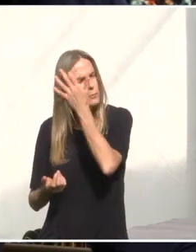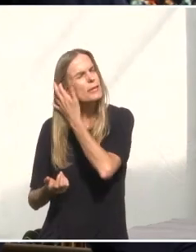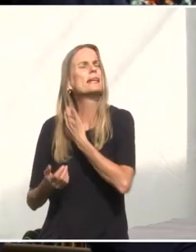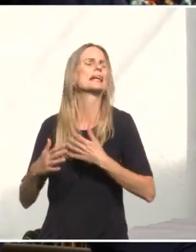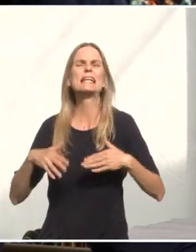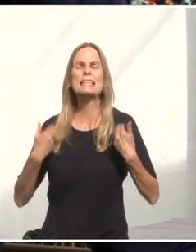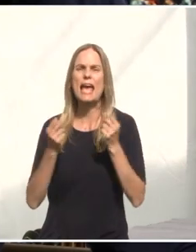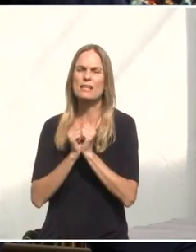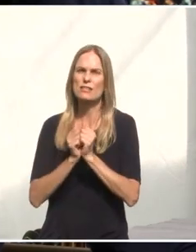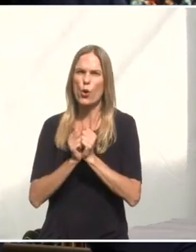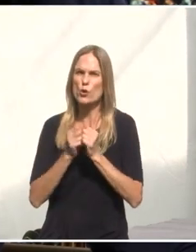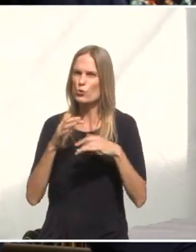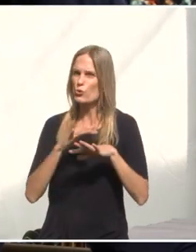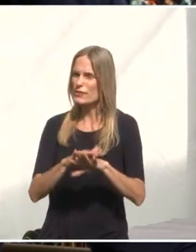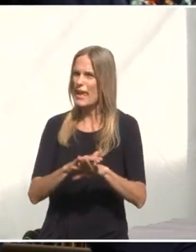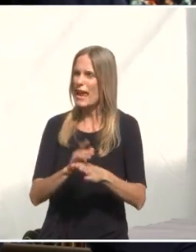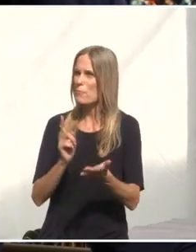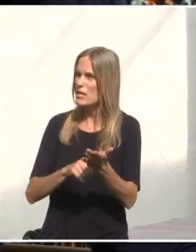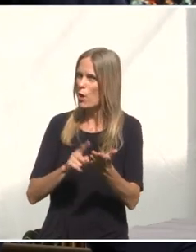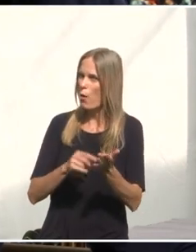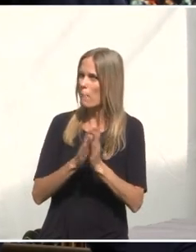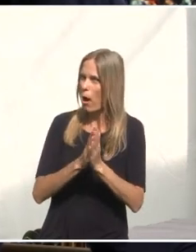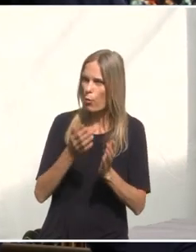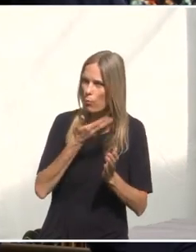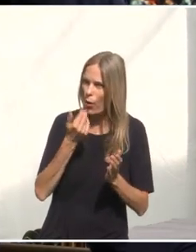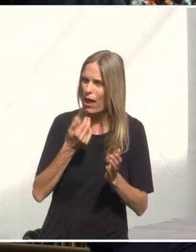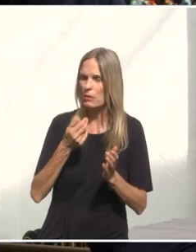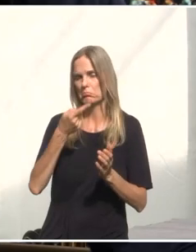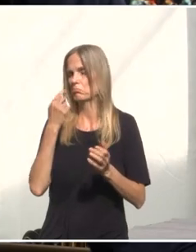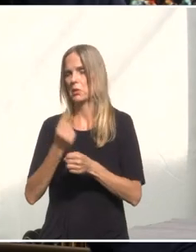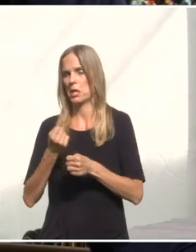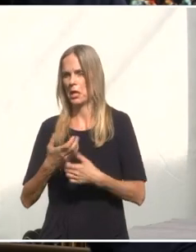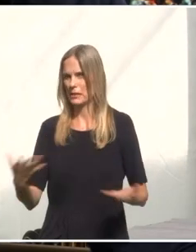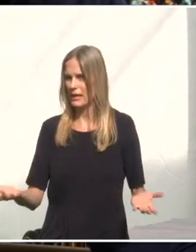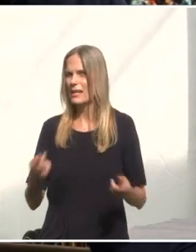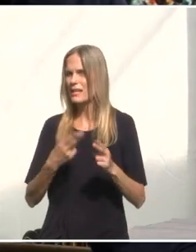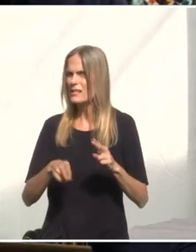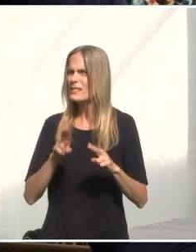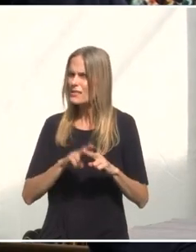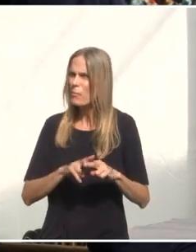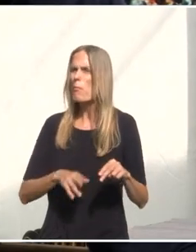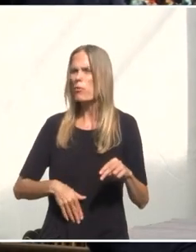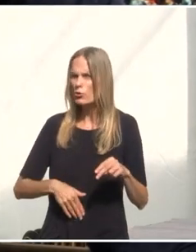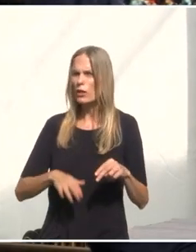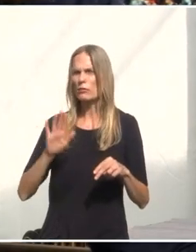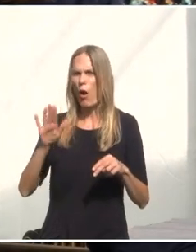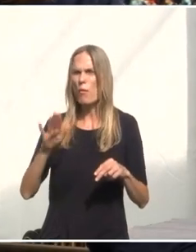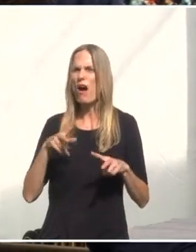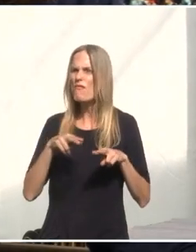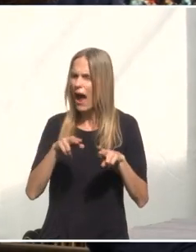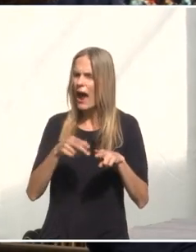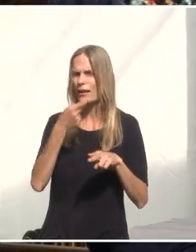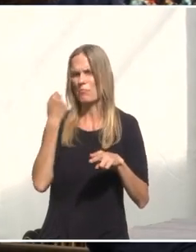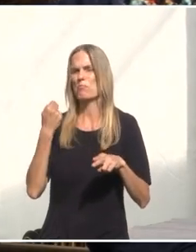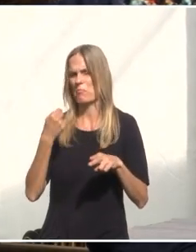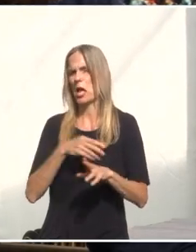you to do it, you won't. And in Norway, 1,000 men per year dies of prostate cancer, and a lot more live with